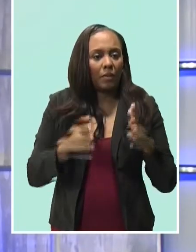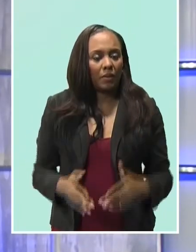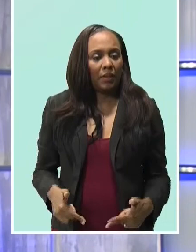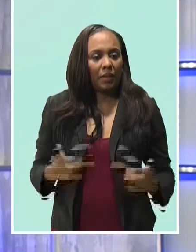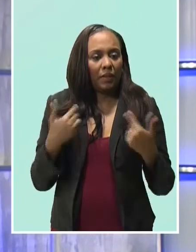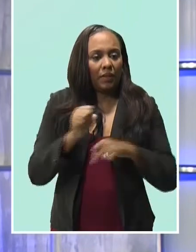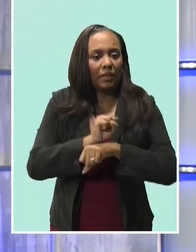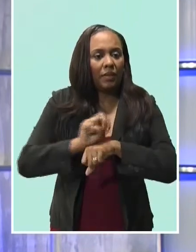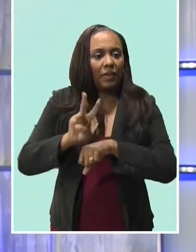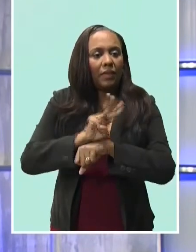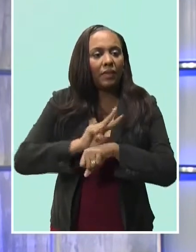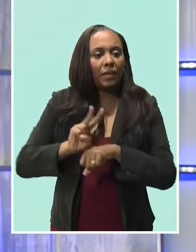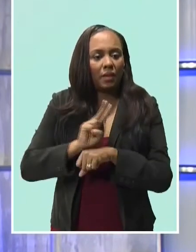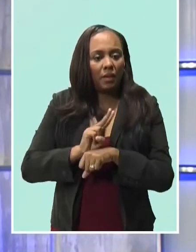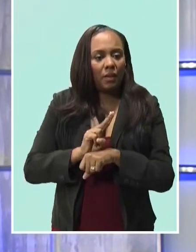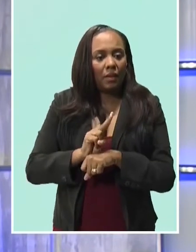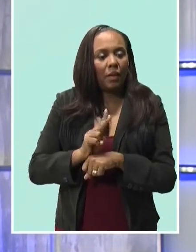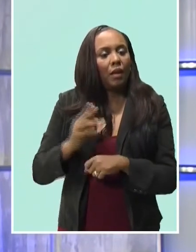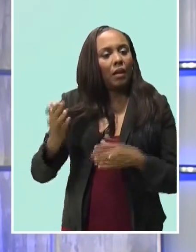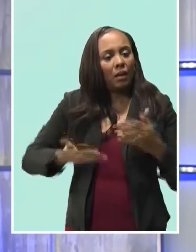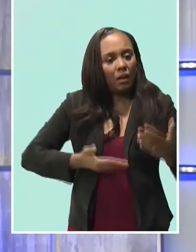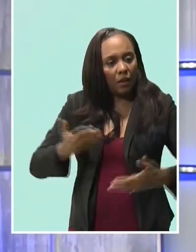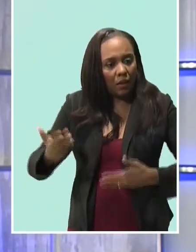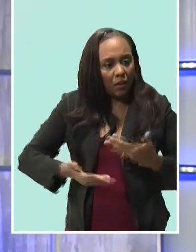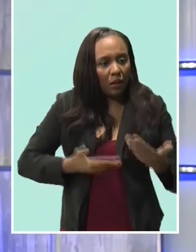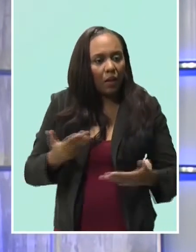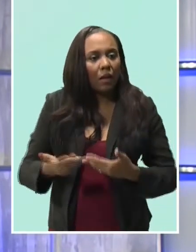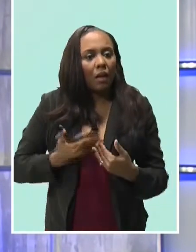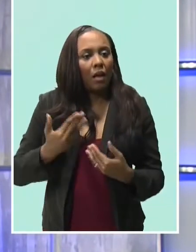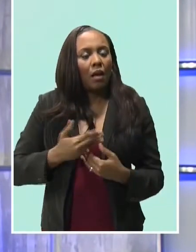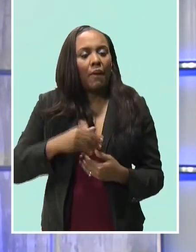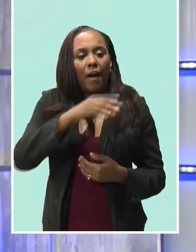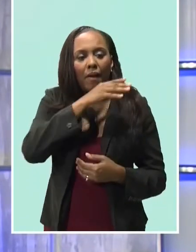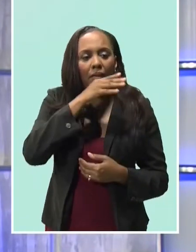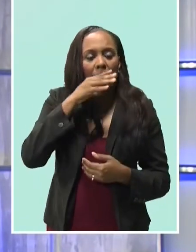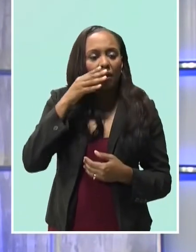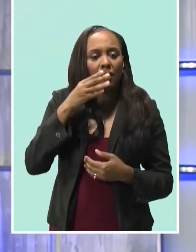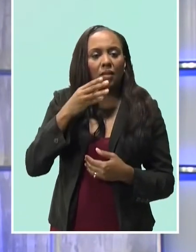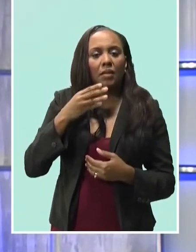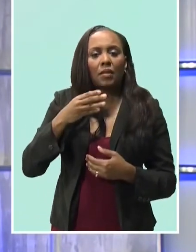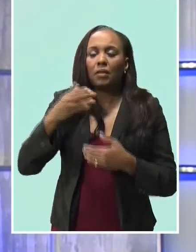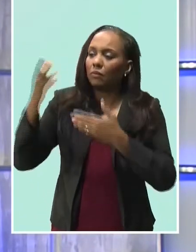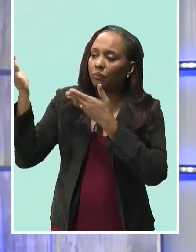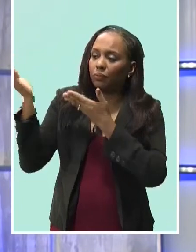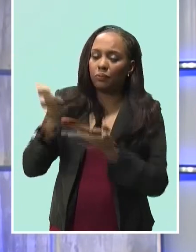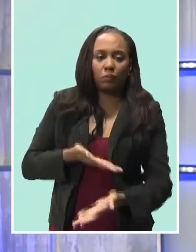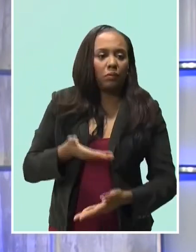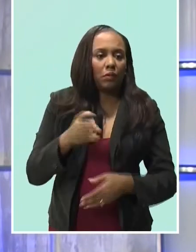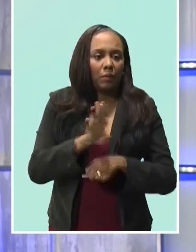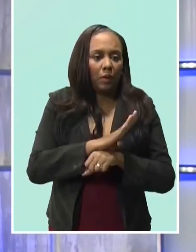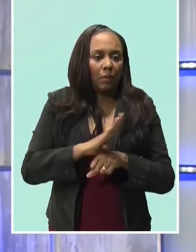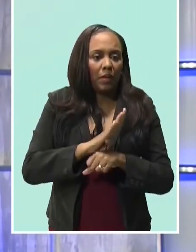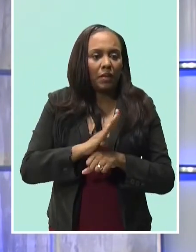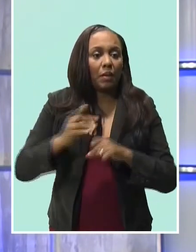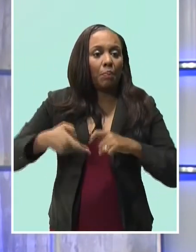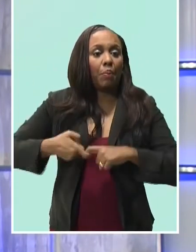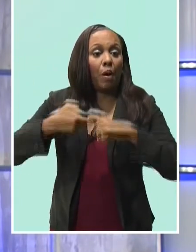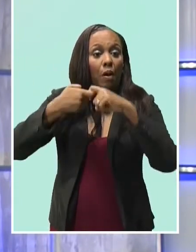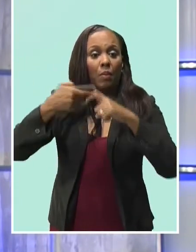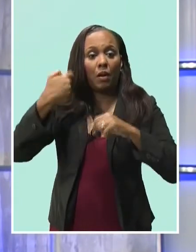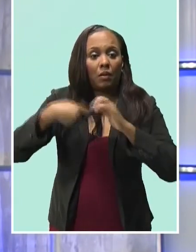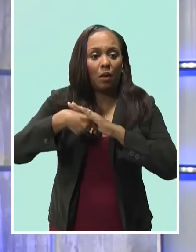welcomed the resumption of the exportation of agricultural produce to neighboring Barbados. There was a hold on exports for the past weeks due